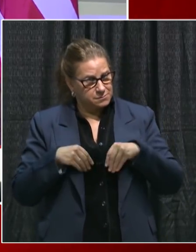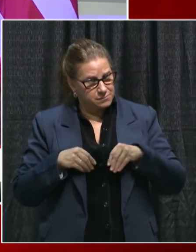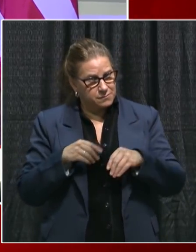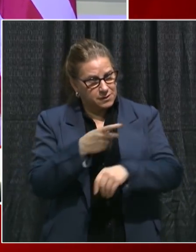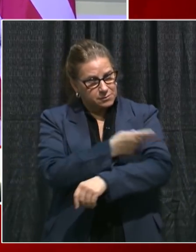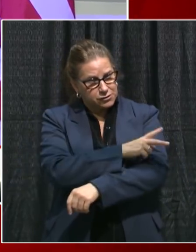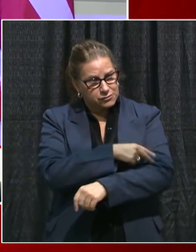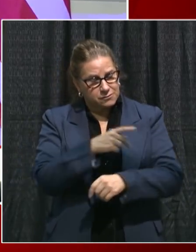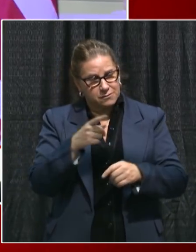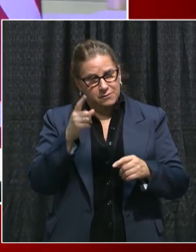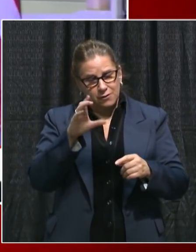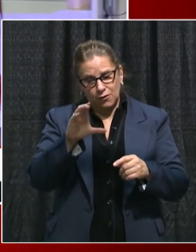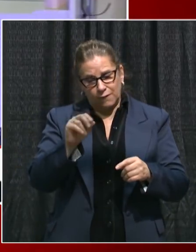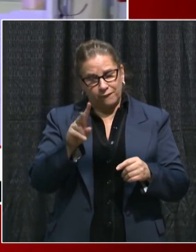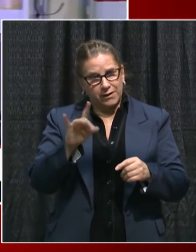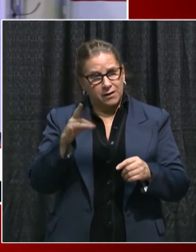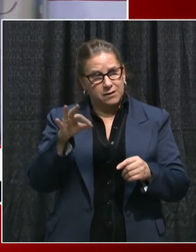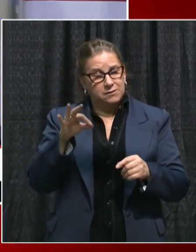Dr. Nesbitt?